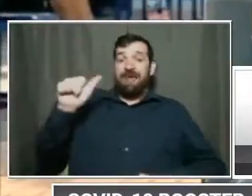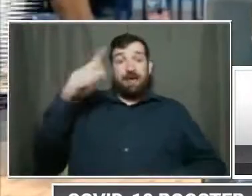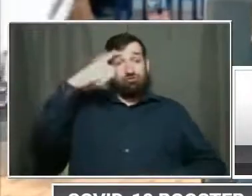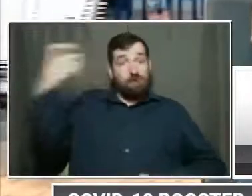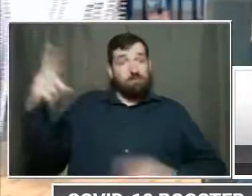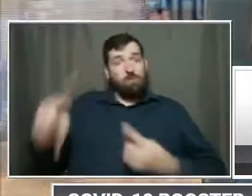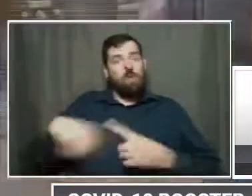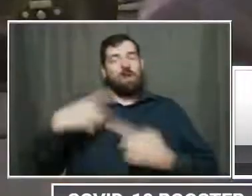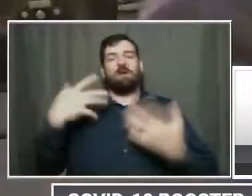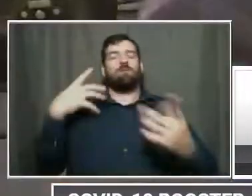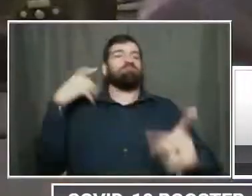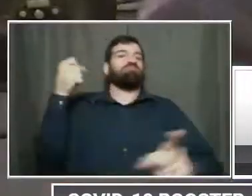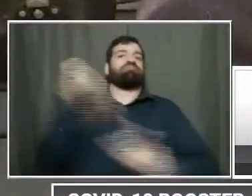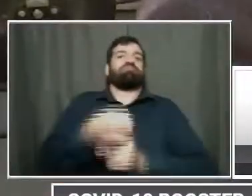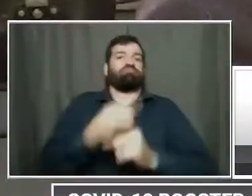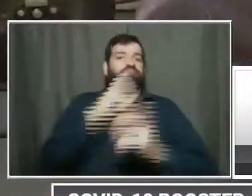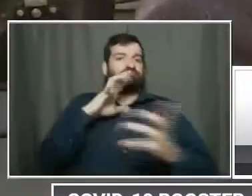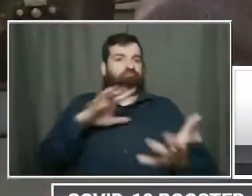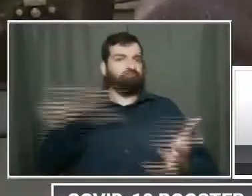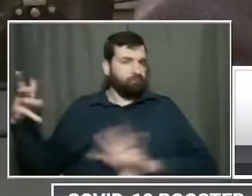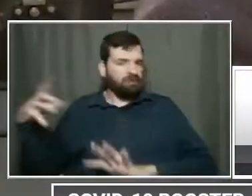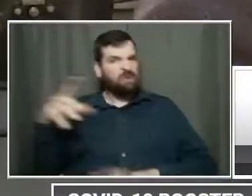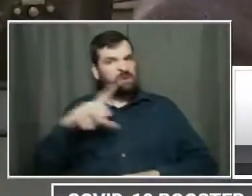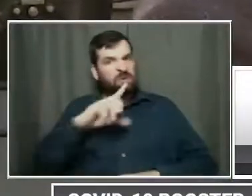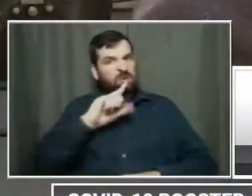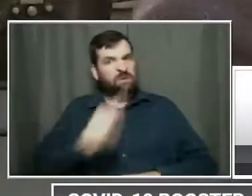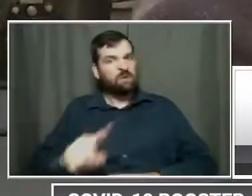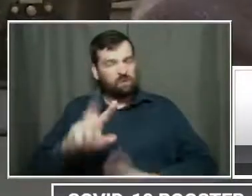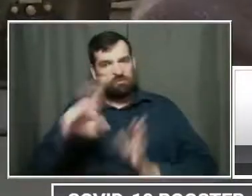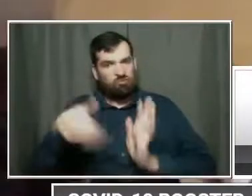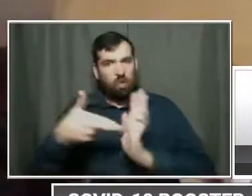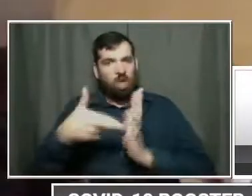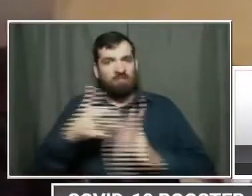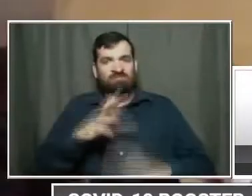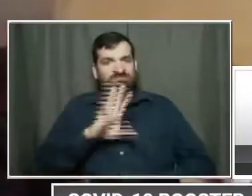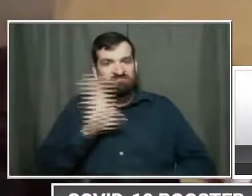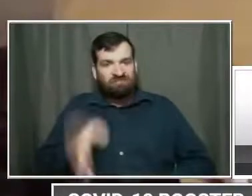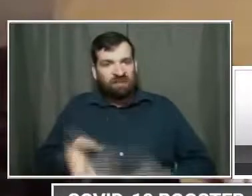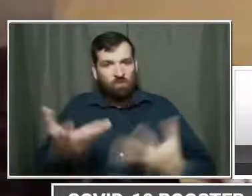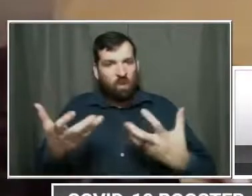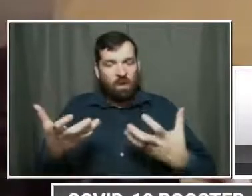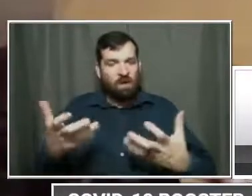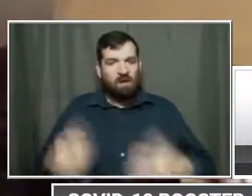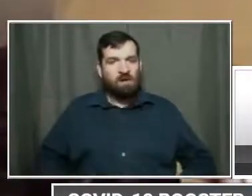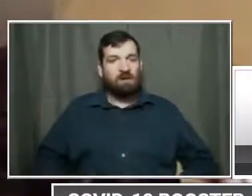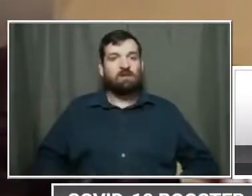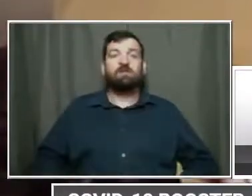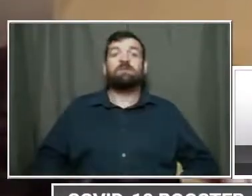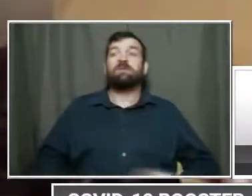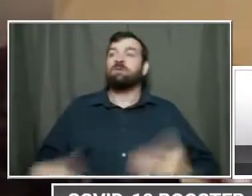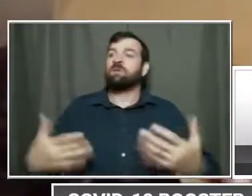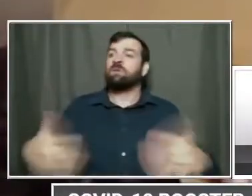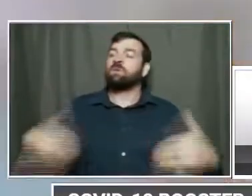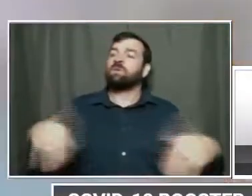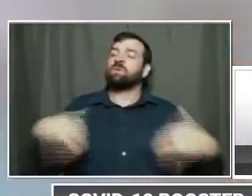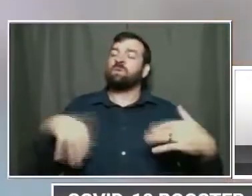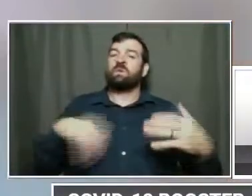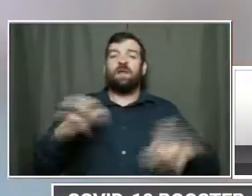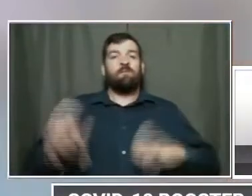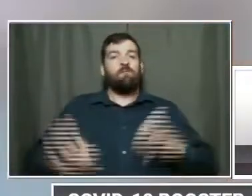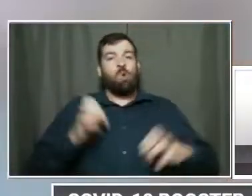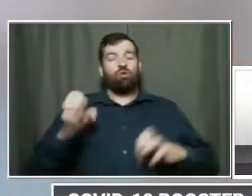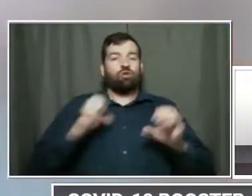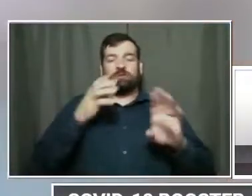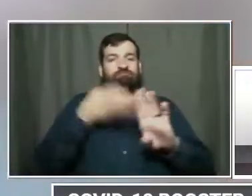twist cast Erron in a real-life role he never auditioned for. I went through, the gamut of emotions. It was